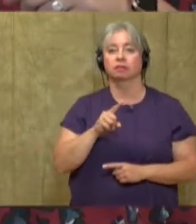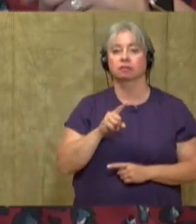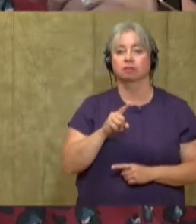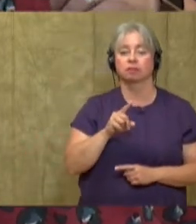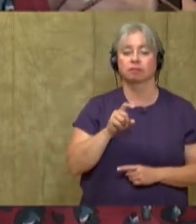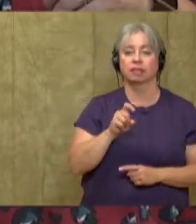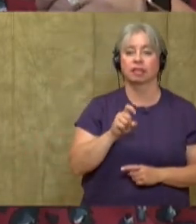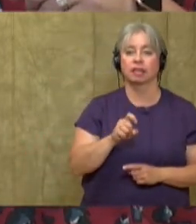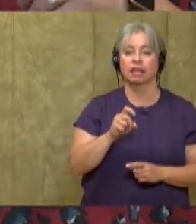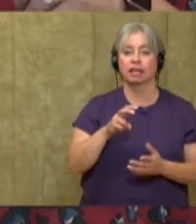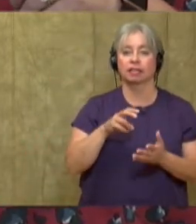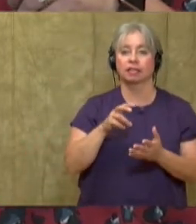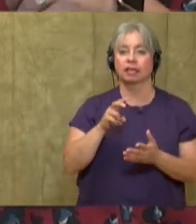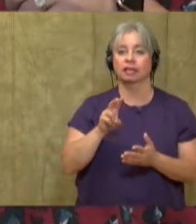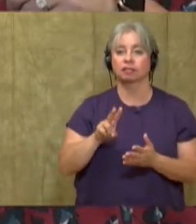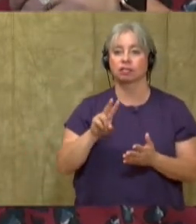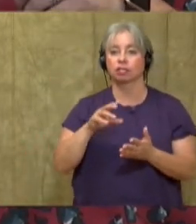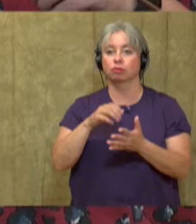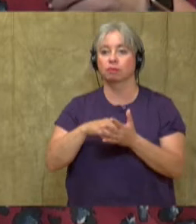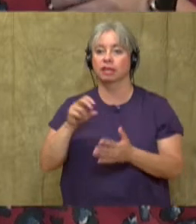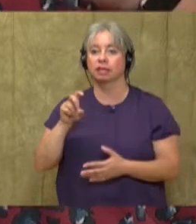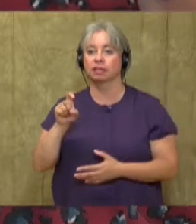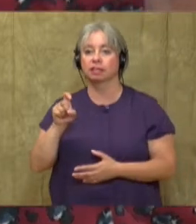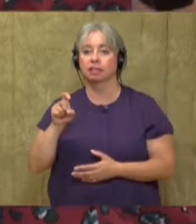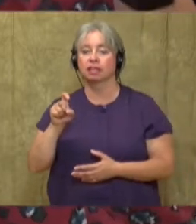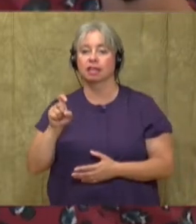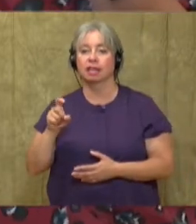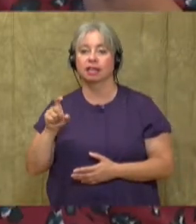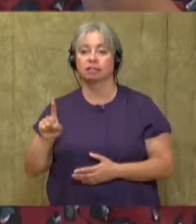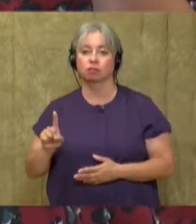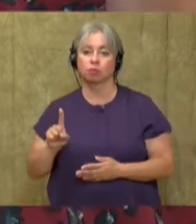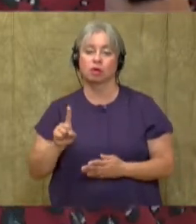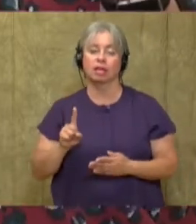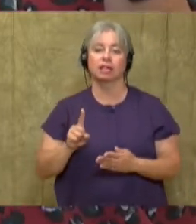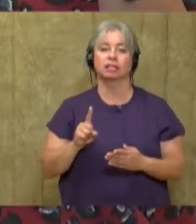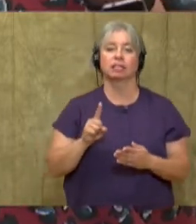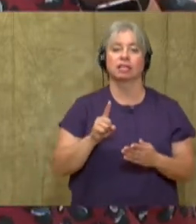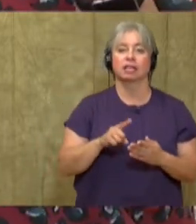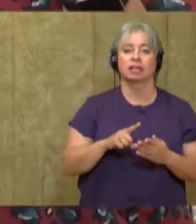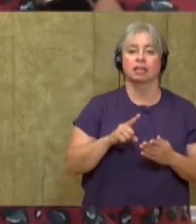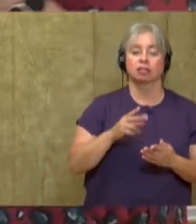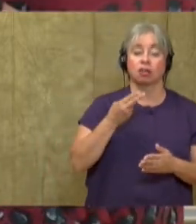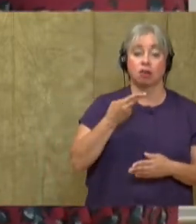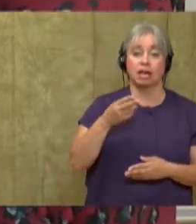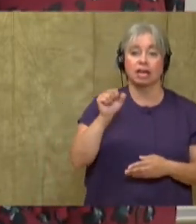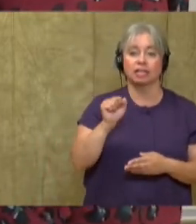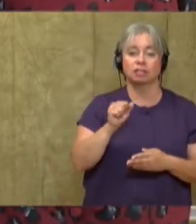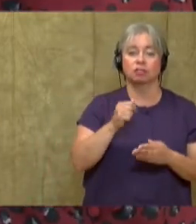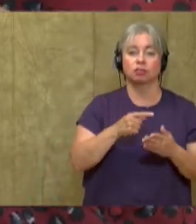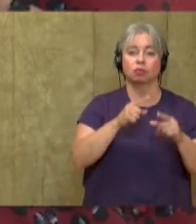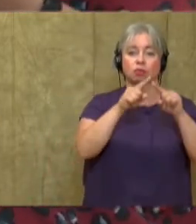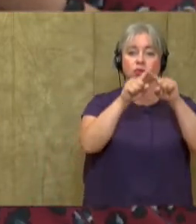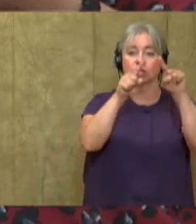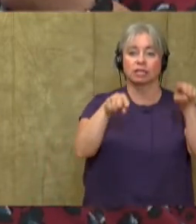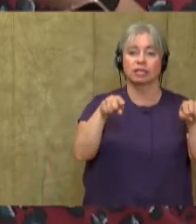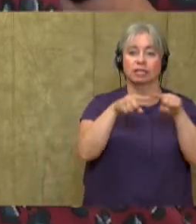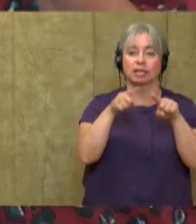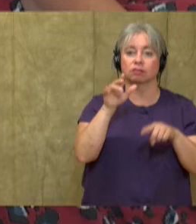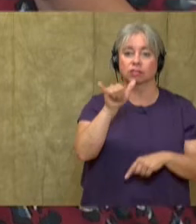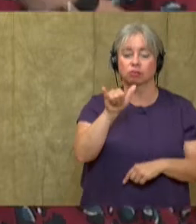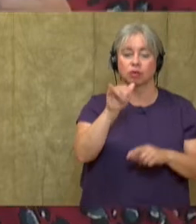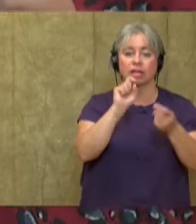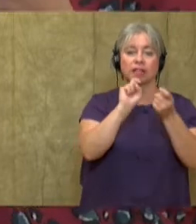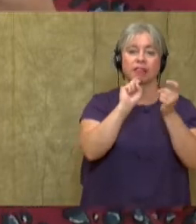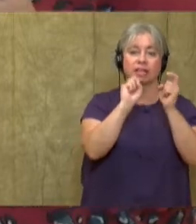talk to you about delta y over delta x, which is the change in y over the change in x. So it's